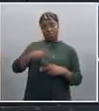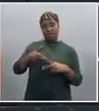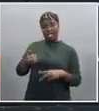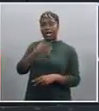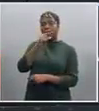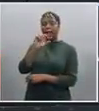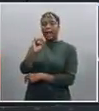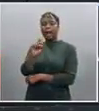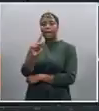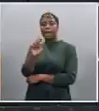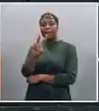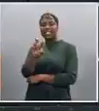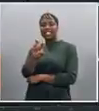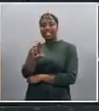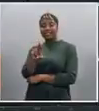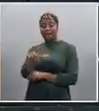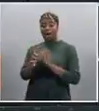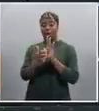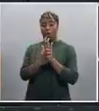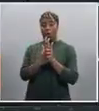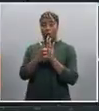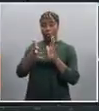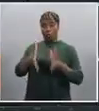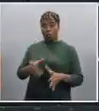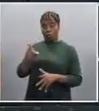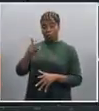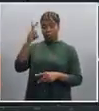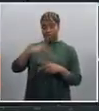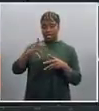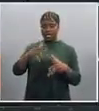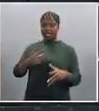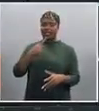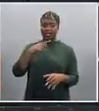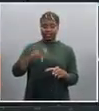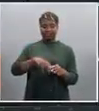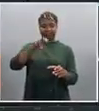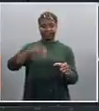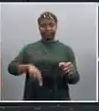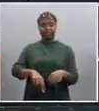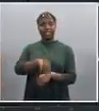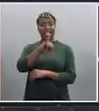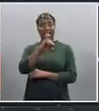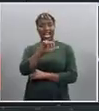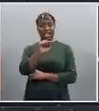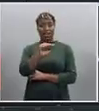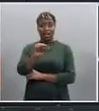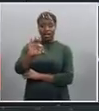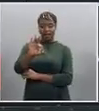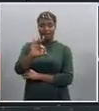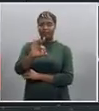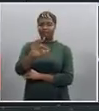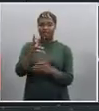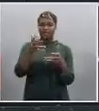testosterone regulations, and South African sports law expert Professor Stephen Cornelius has resigned from the International Association of